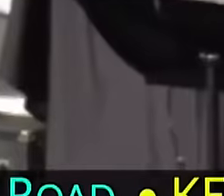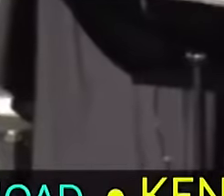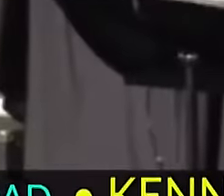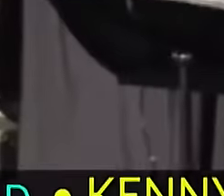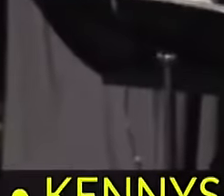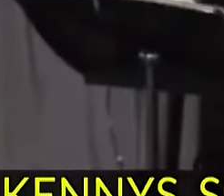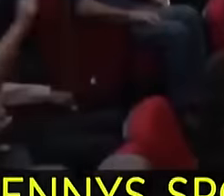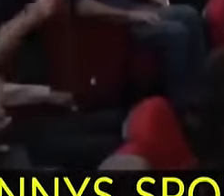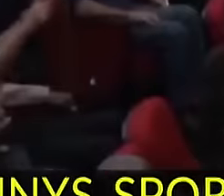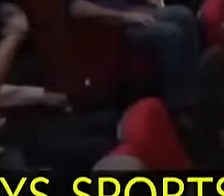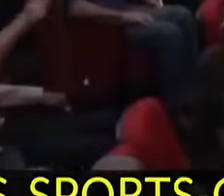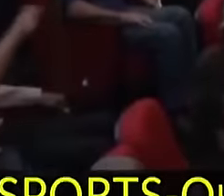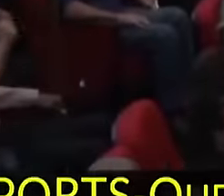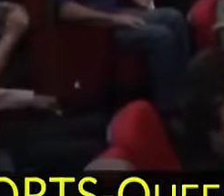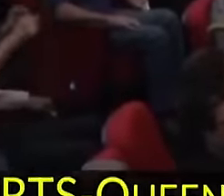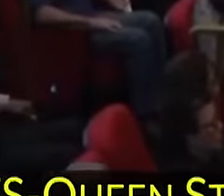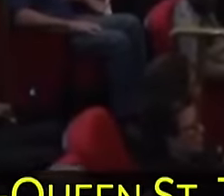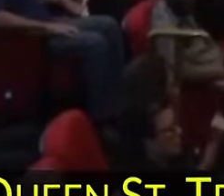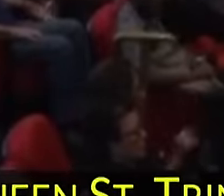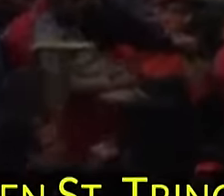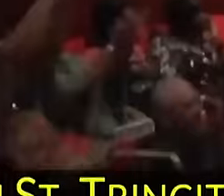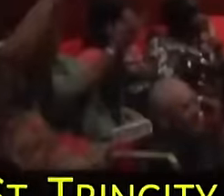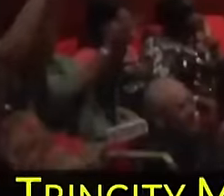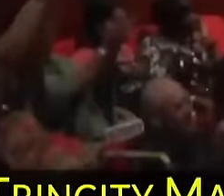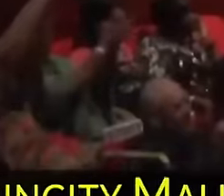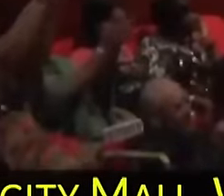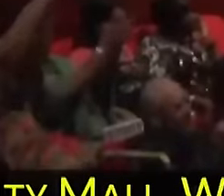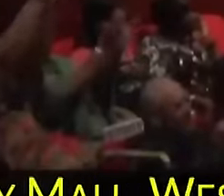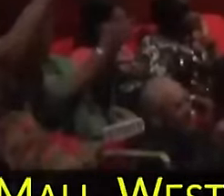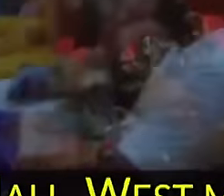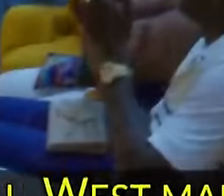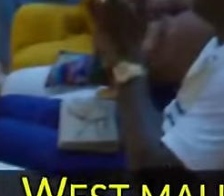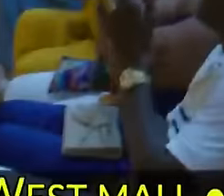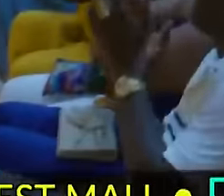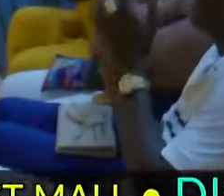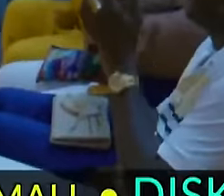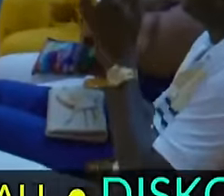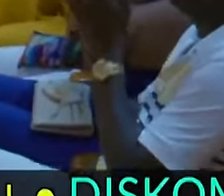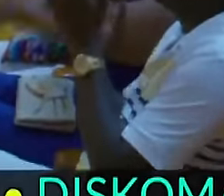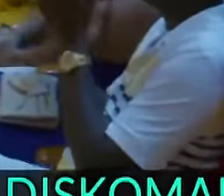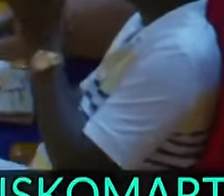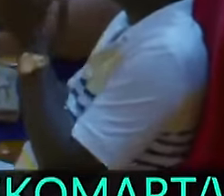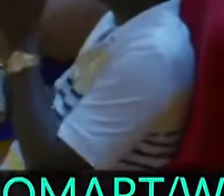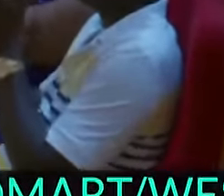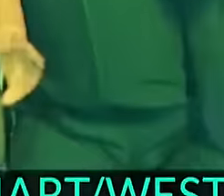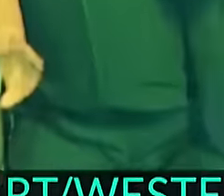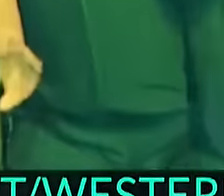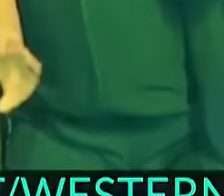Celebrating its 42nd anniversary, come enjoy some of the legendary icons like Nelson,